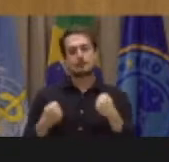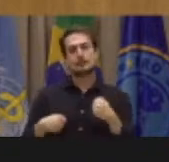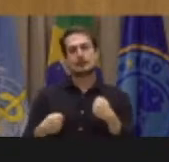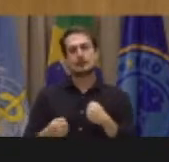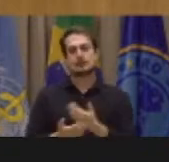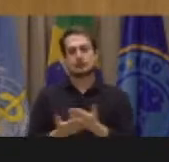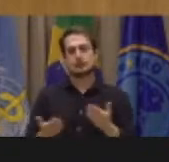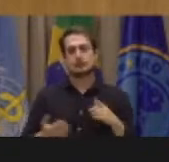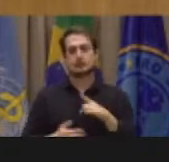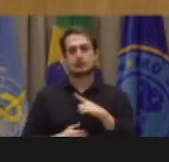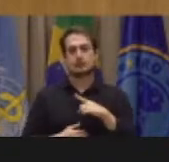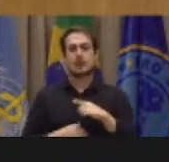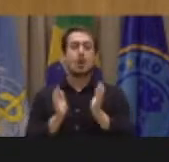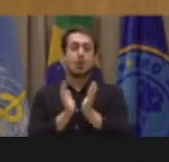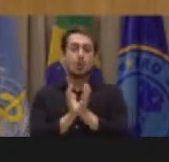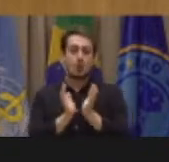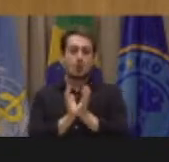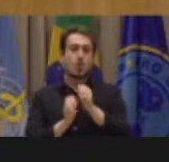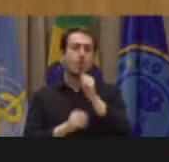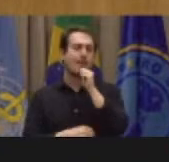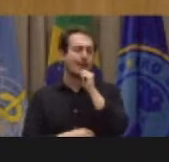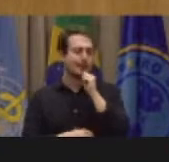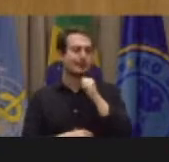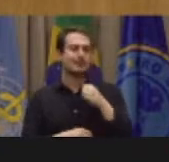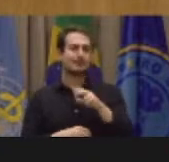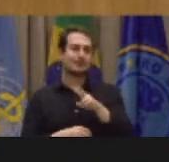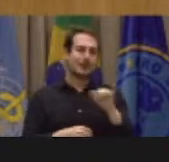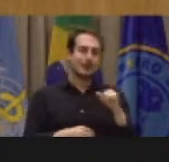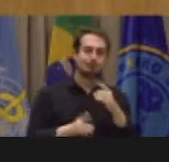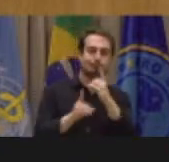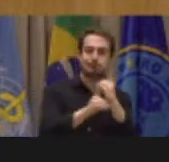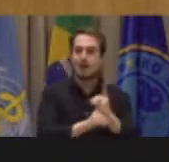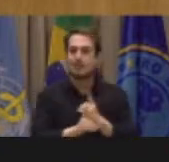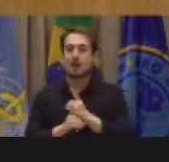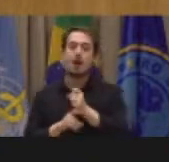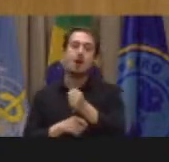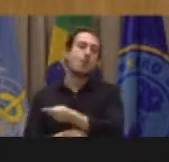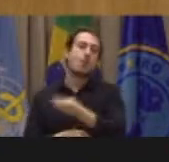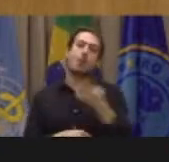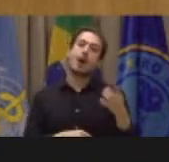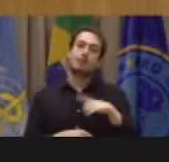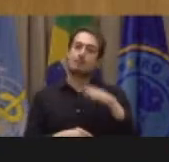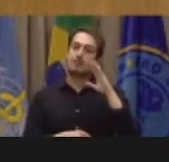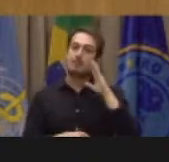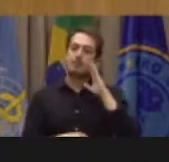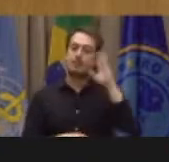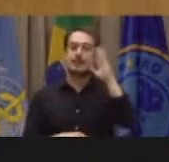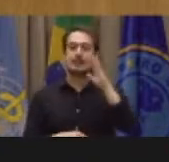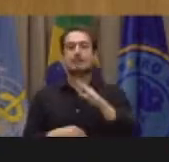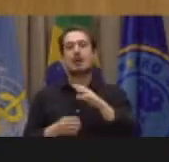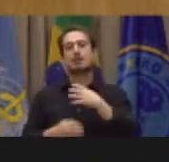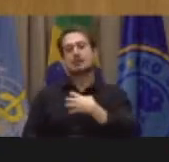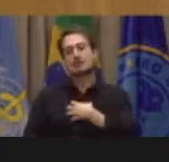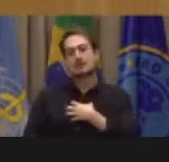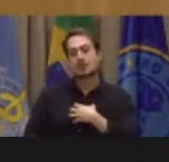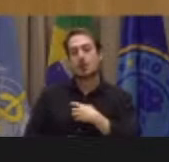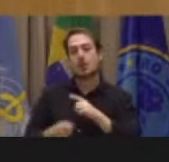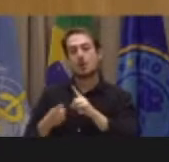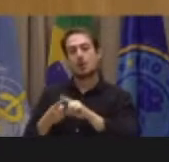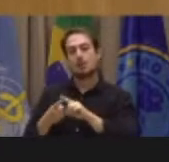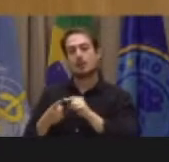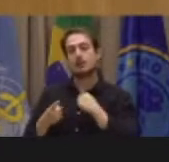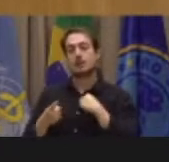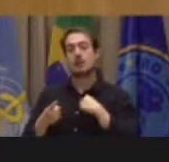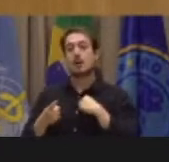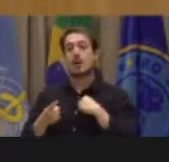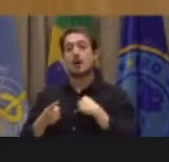are needed, and potentially we're going to identify what are the main symptoms, what